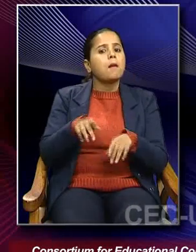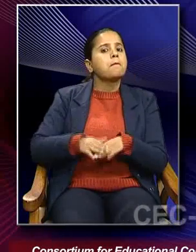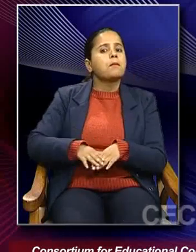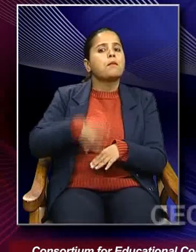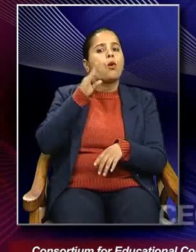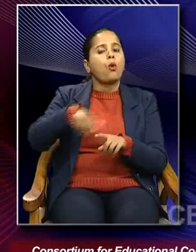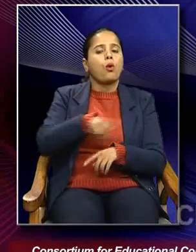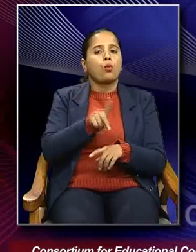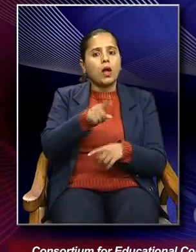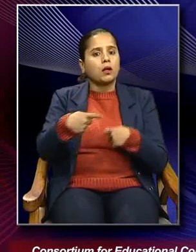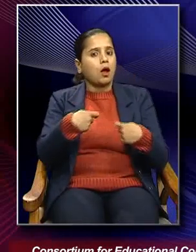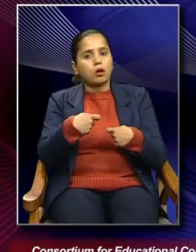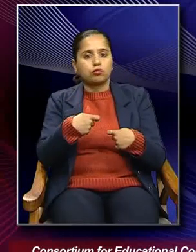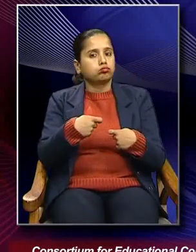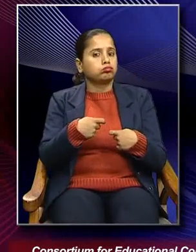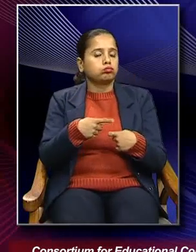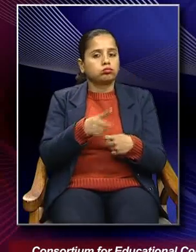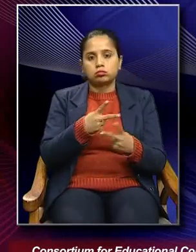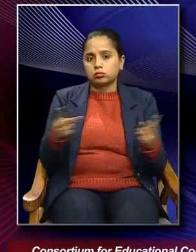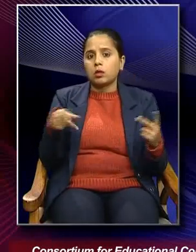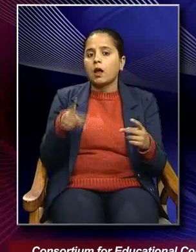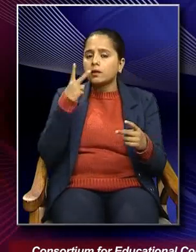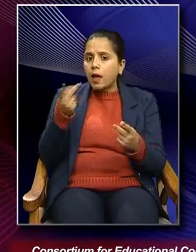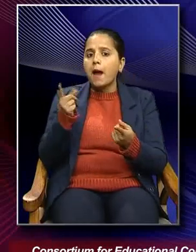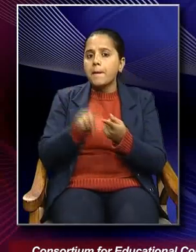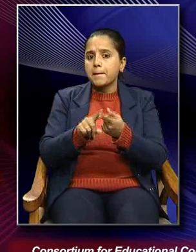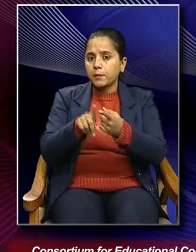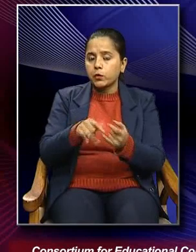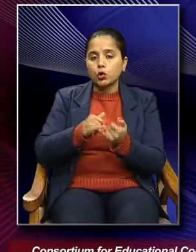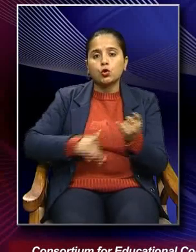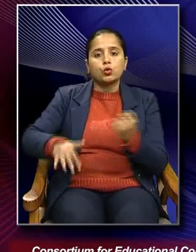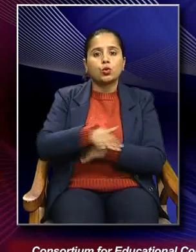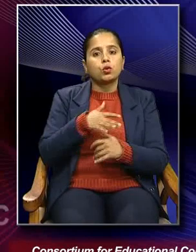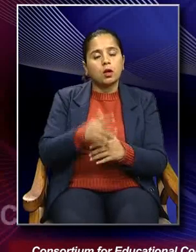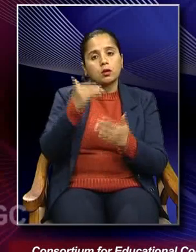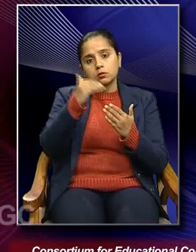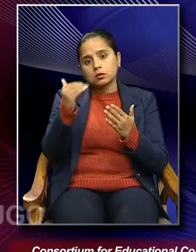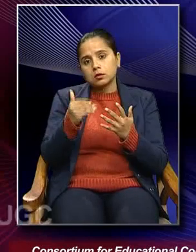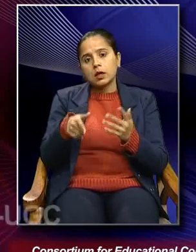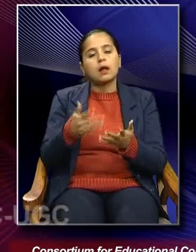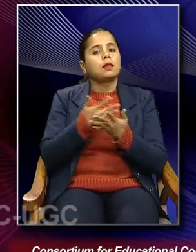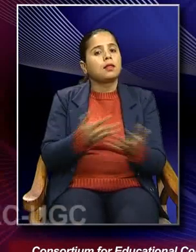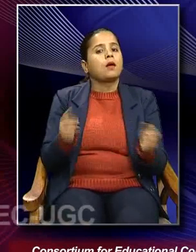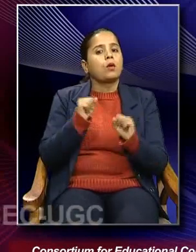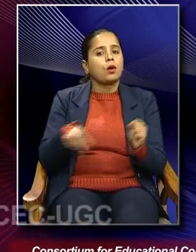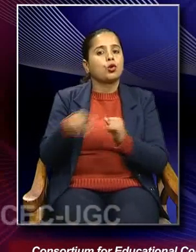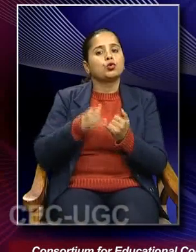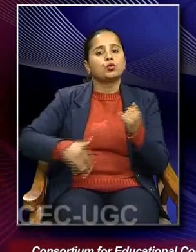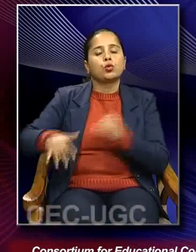of one's control. Objectively, social order is a product of our